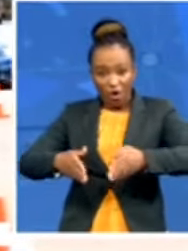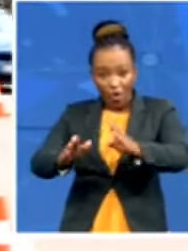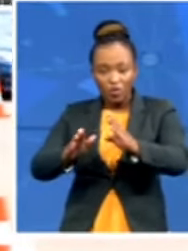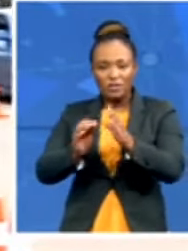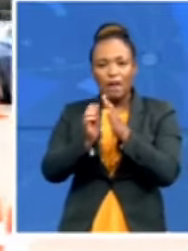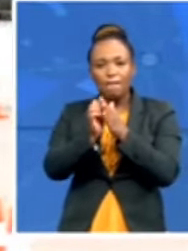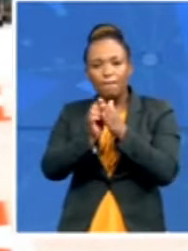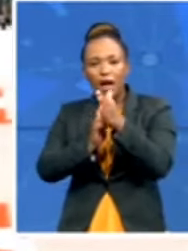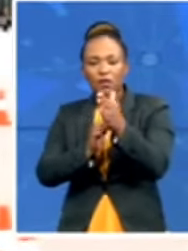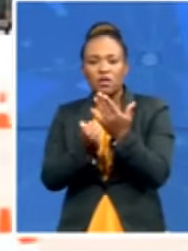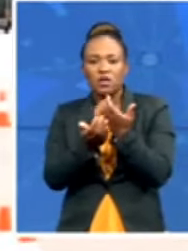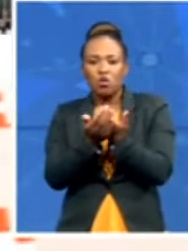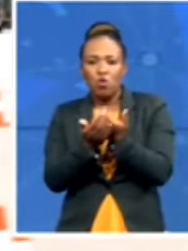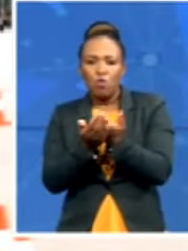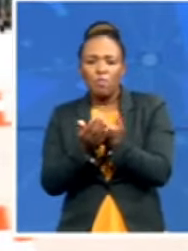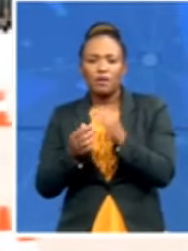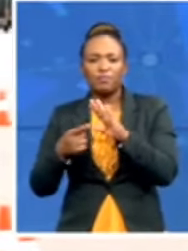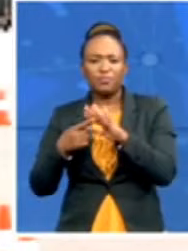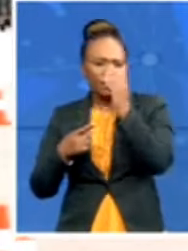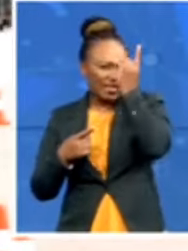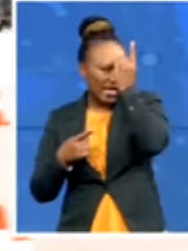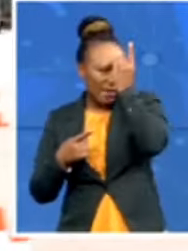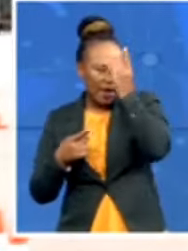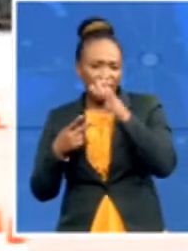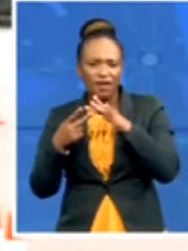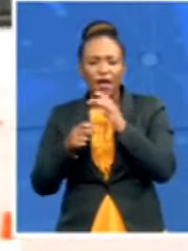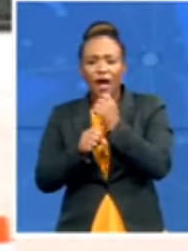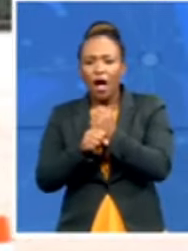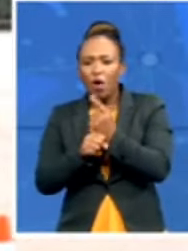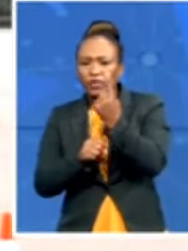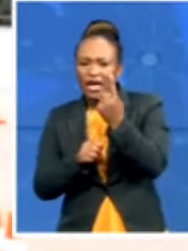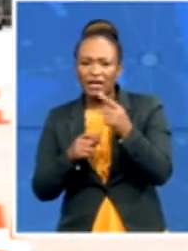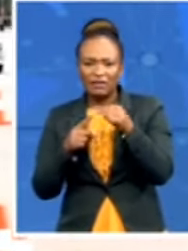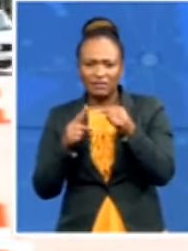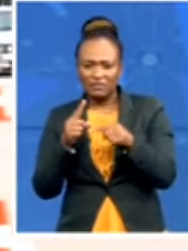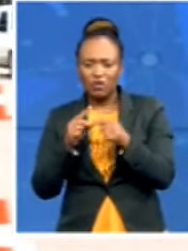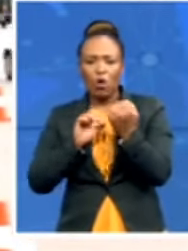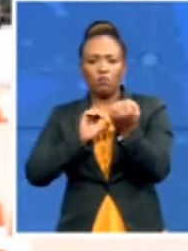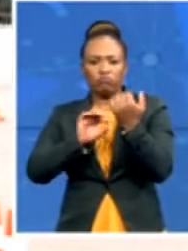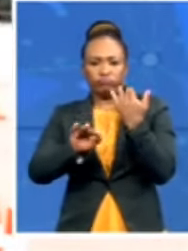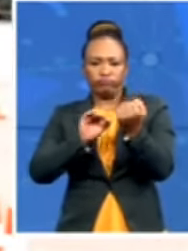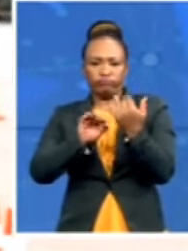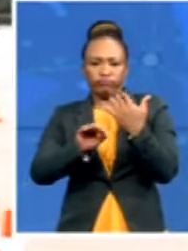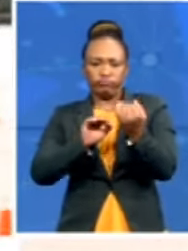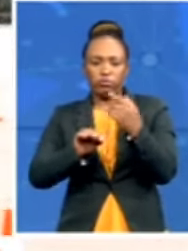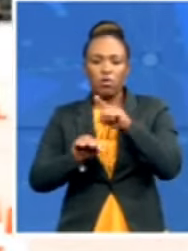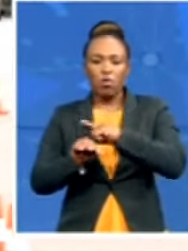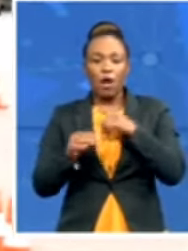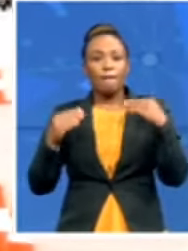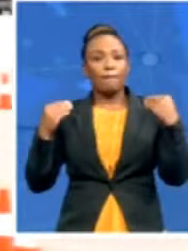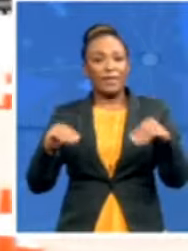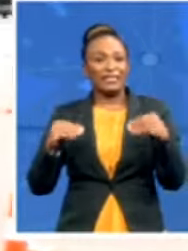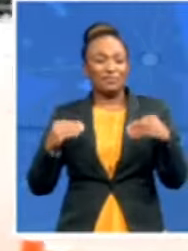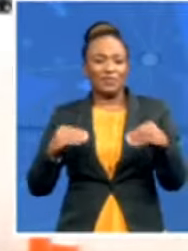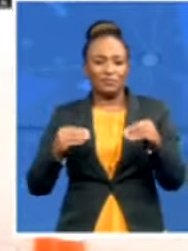and also Gauteng or Johannesburg. So this is one of the busiest roads economically, and also carrying the hopes of